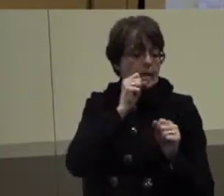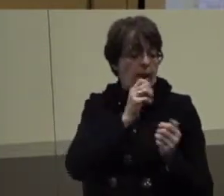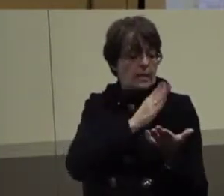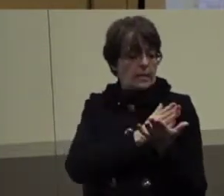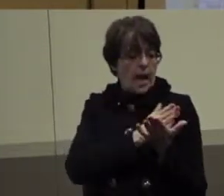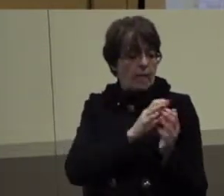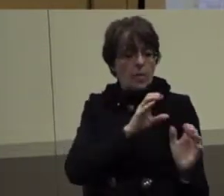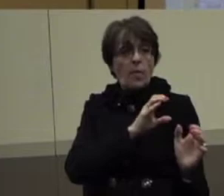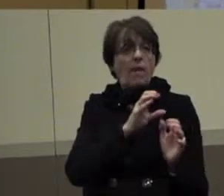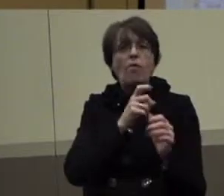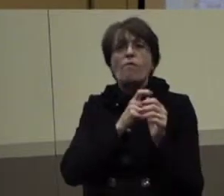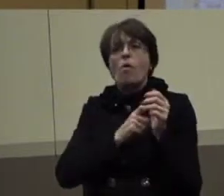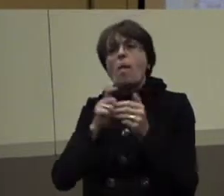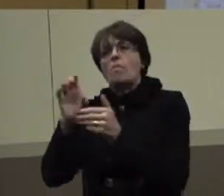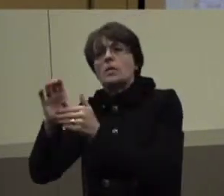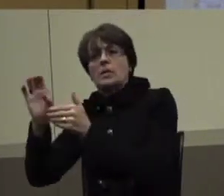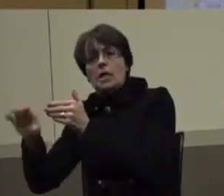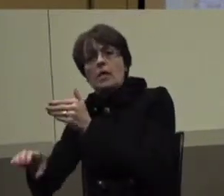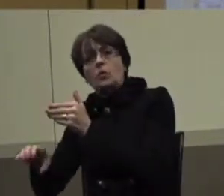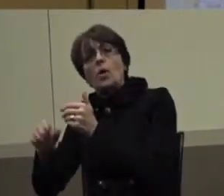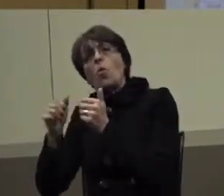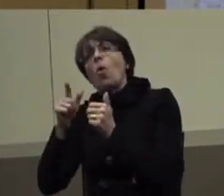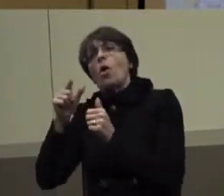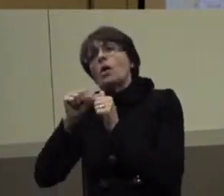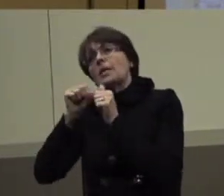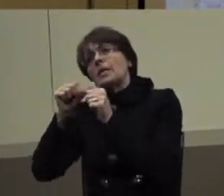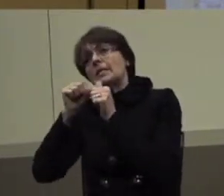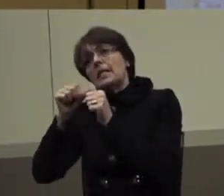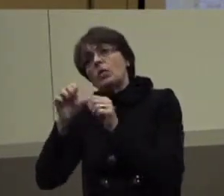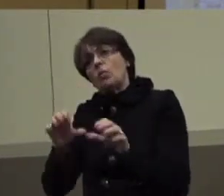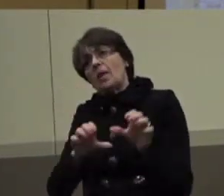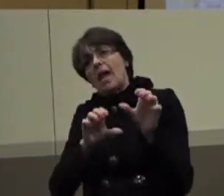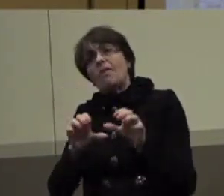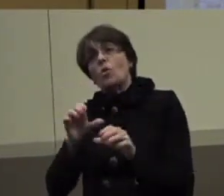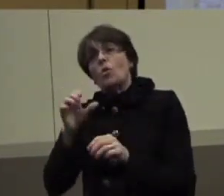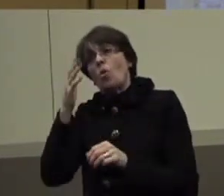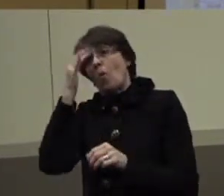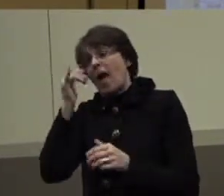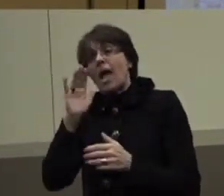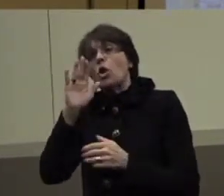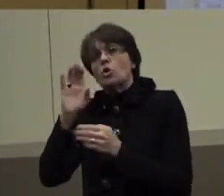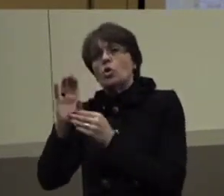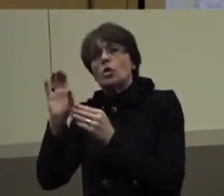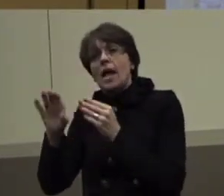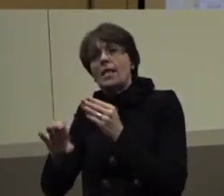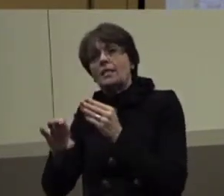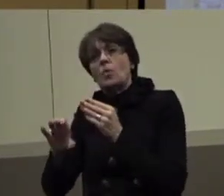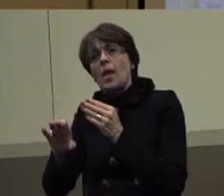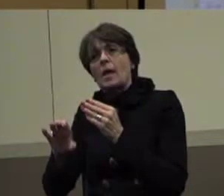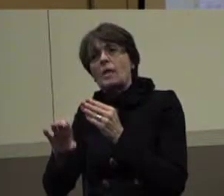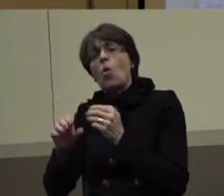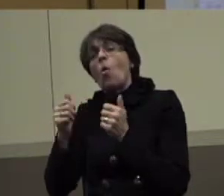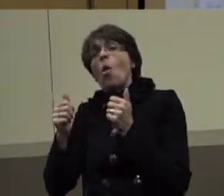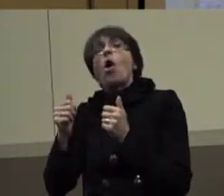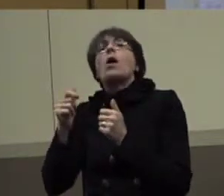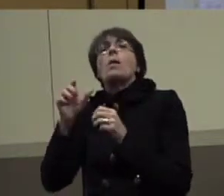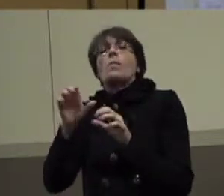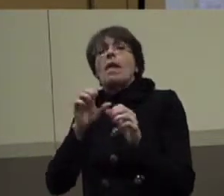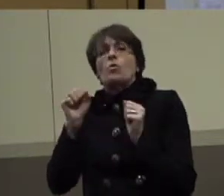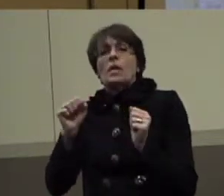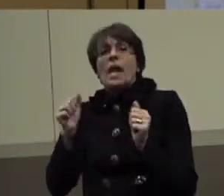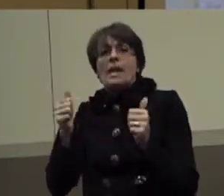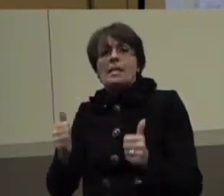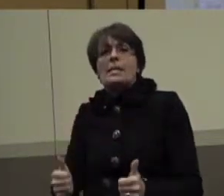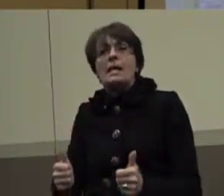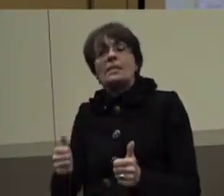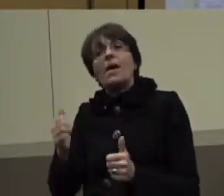result of your consequence, the kid can continue the behavior because of your consequence, or the behavior can intensify. If a new